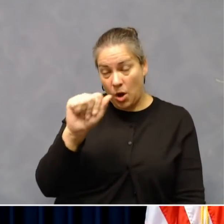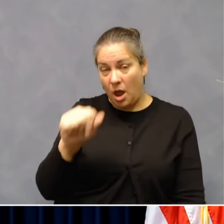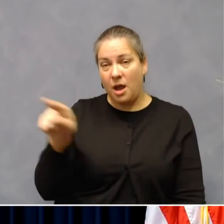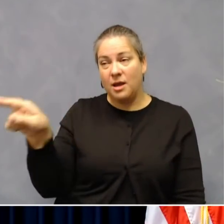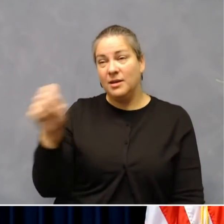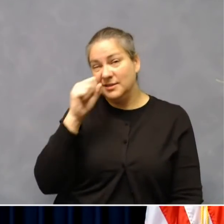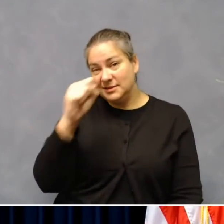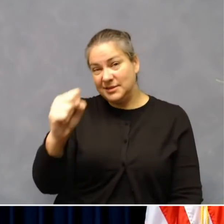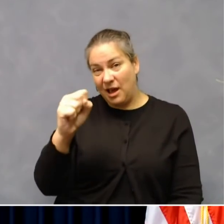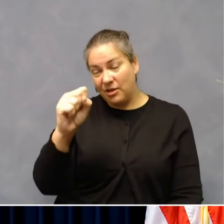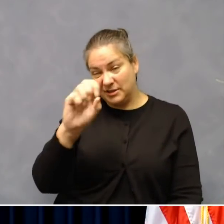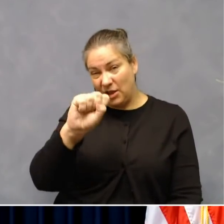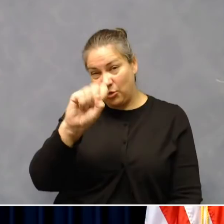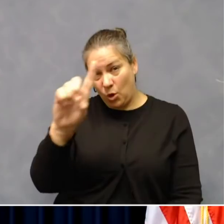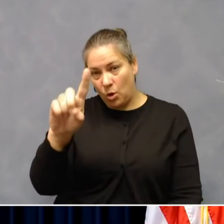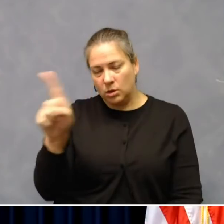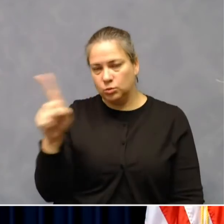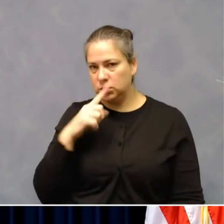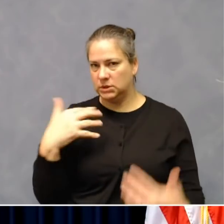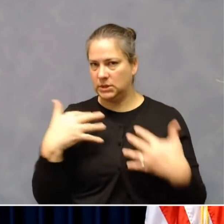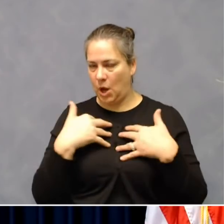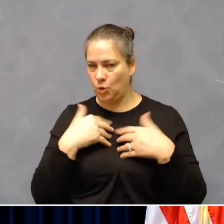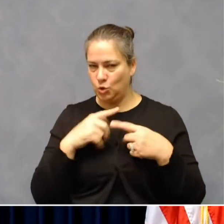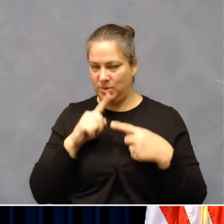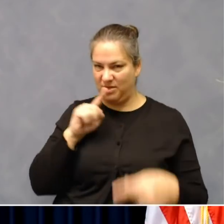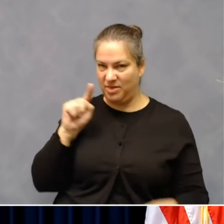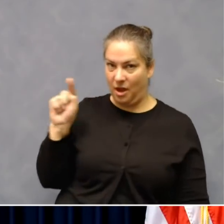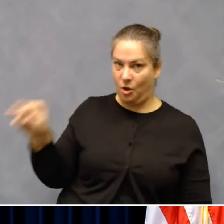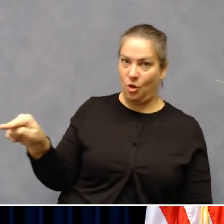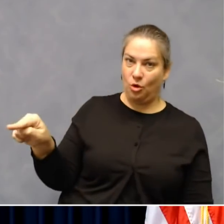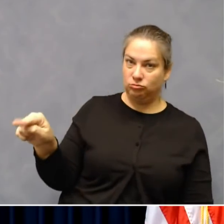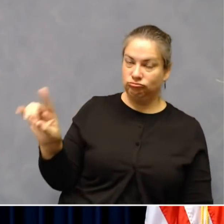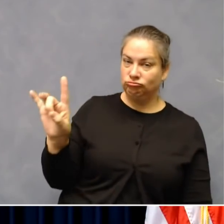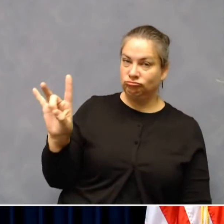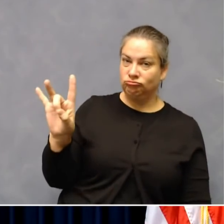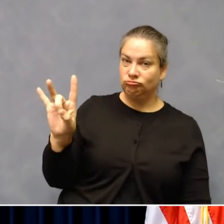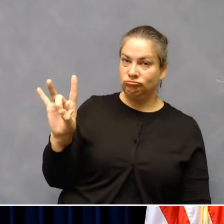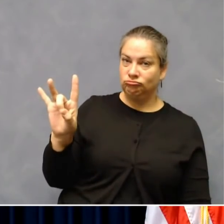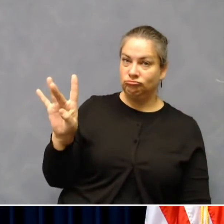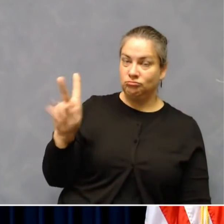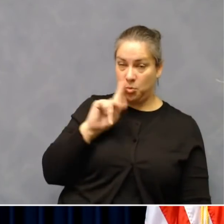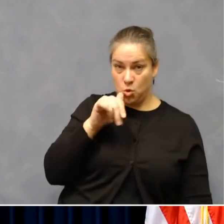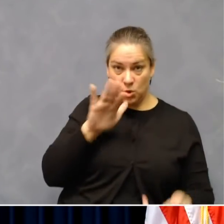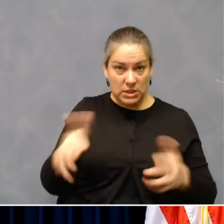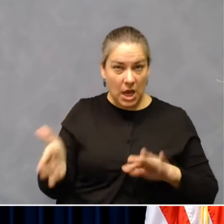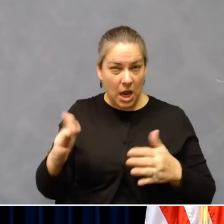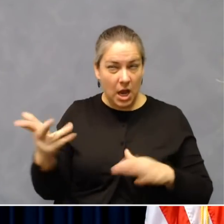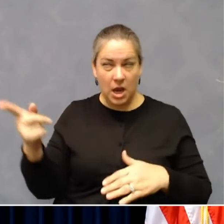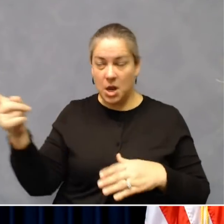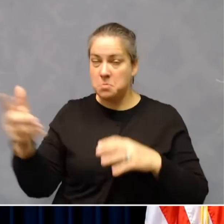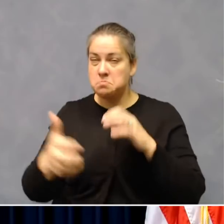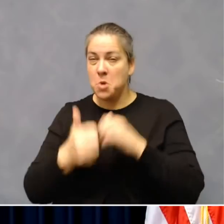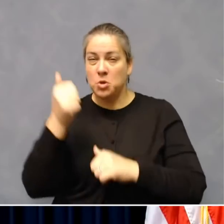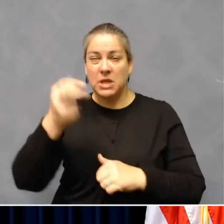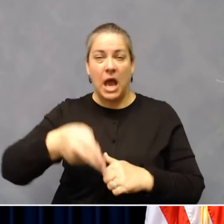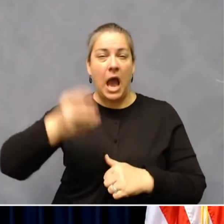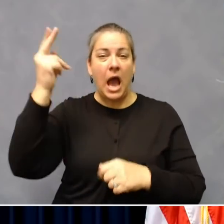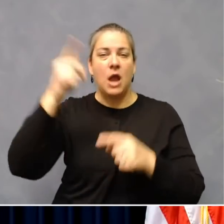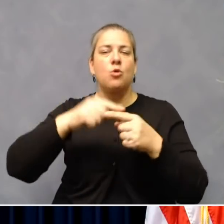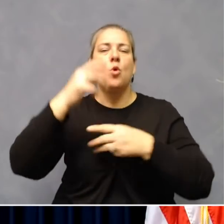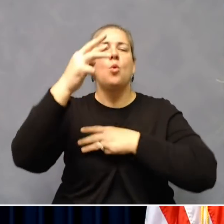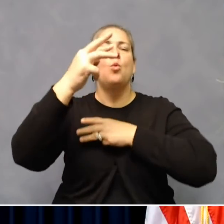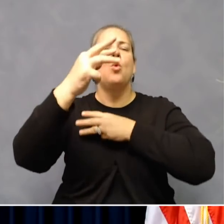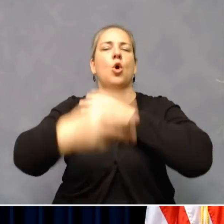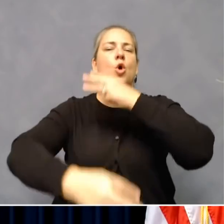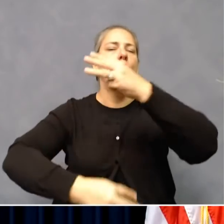earth to be right now uh mortality rate i think is the the highest in the world right now